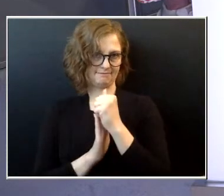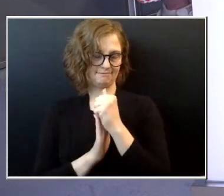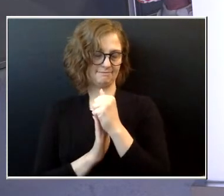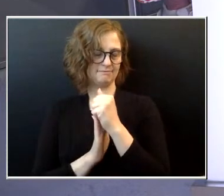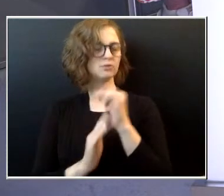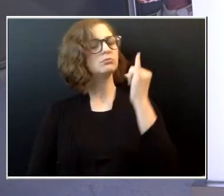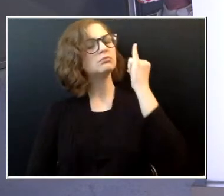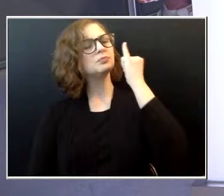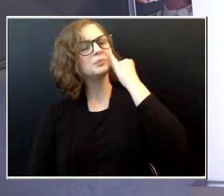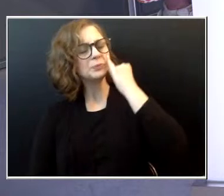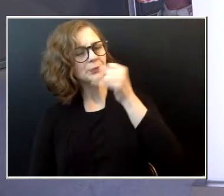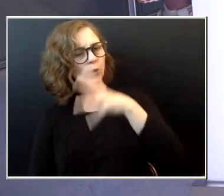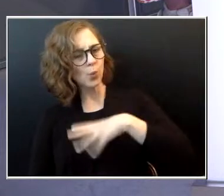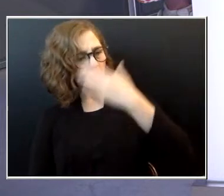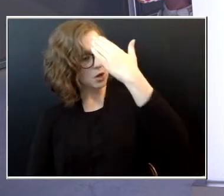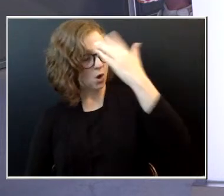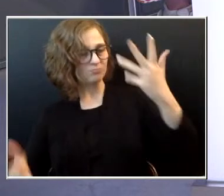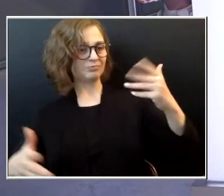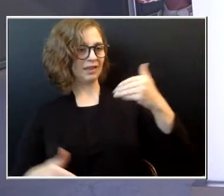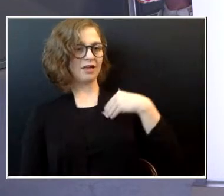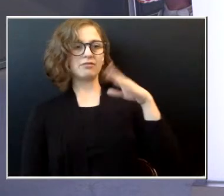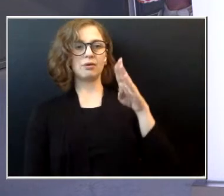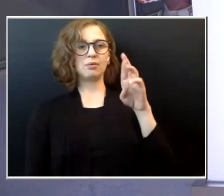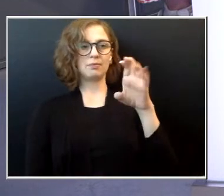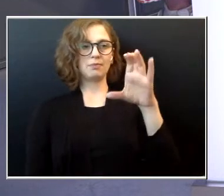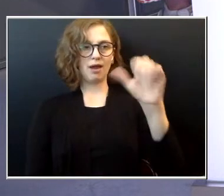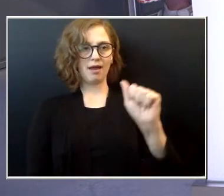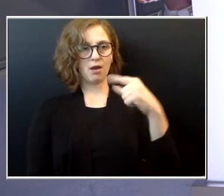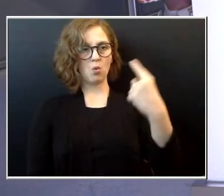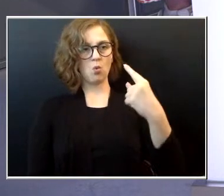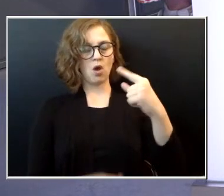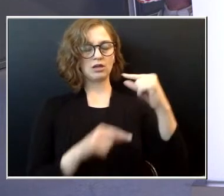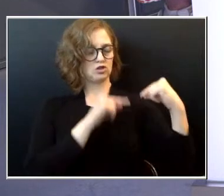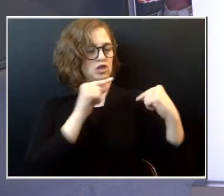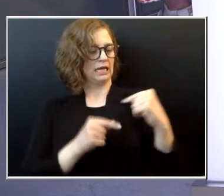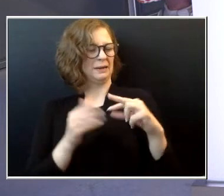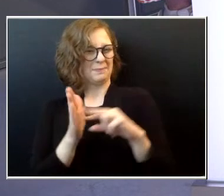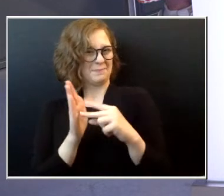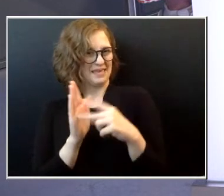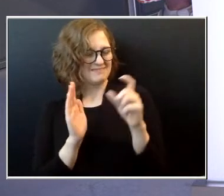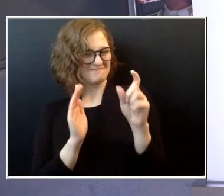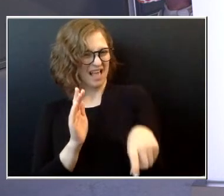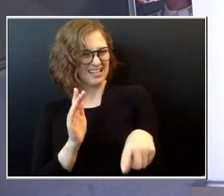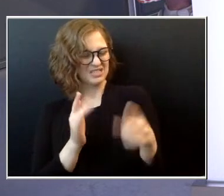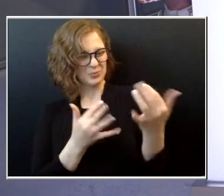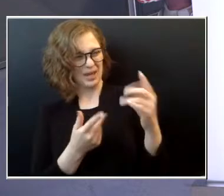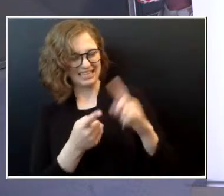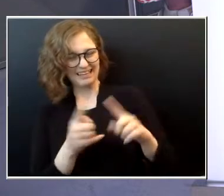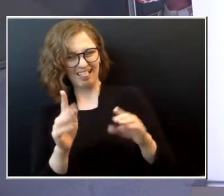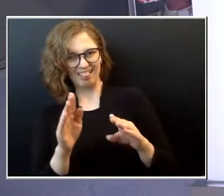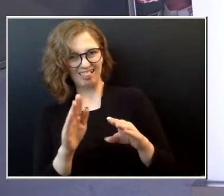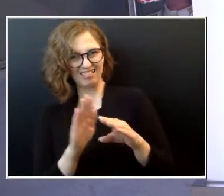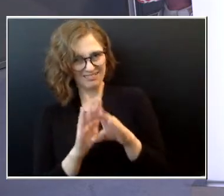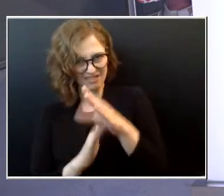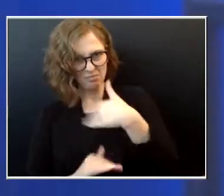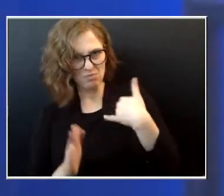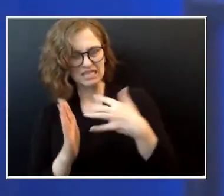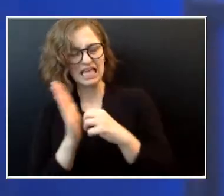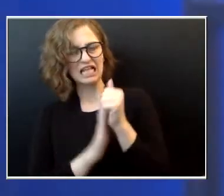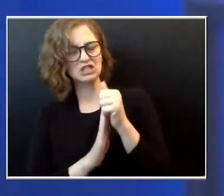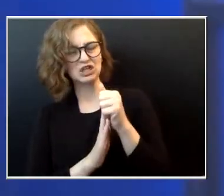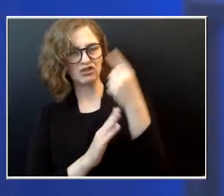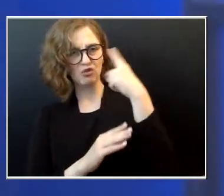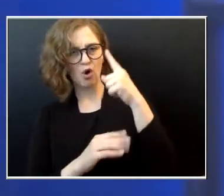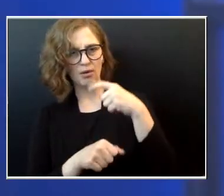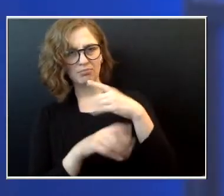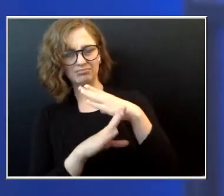mean that she has to wait till she develops breast cancer or taking preventative measures? Can you tell us a little more about that? In a woman with a